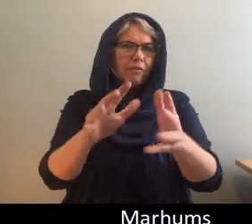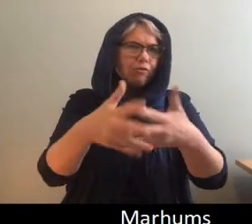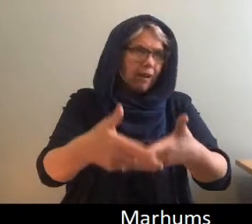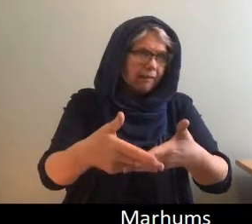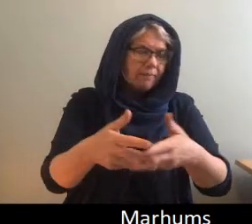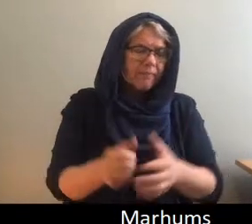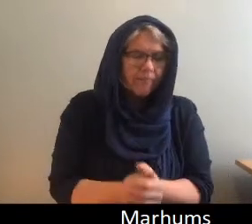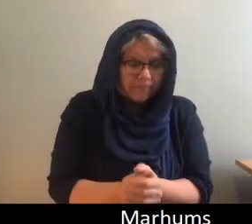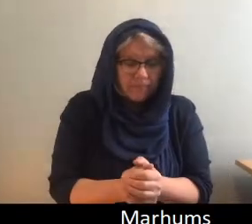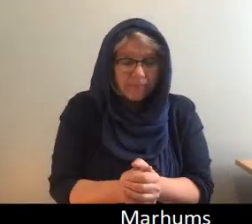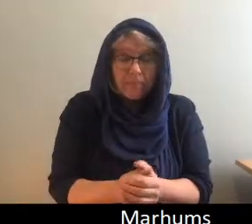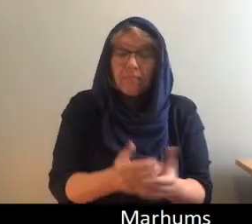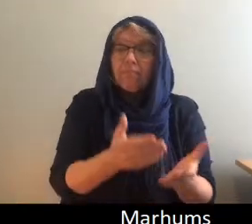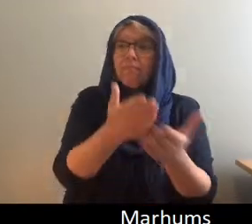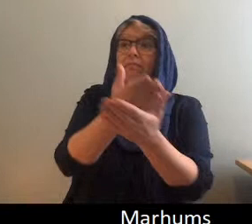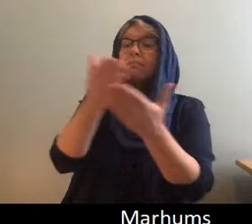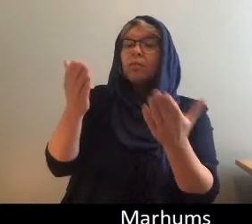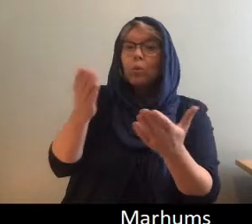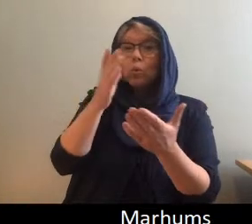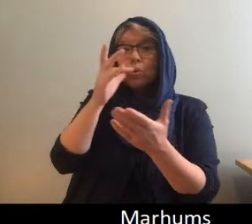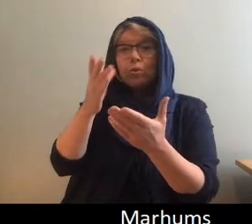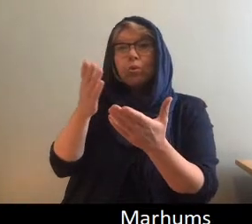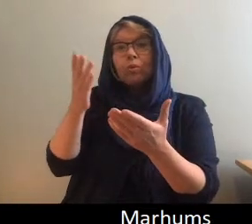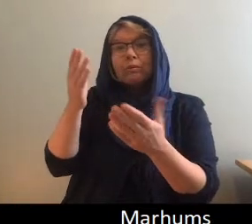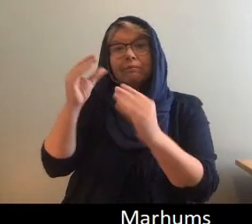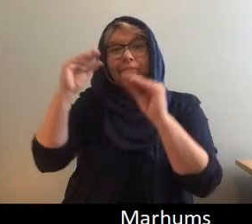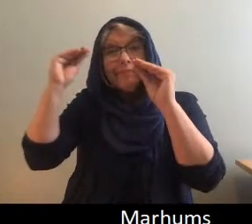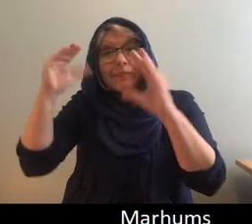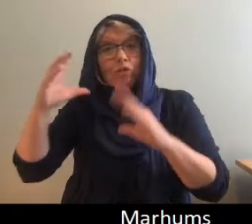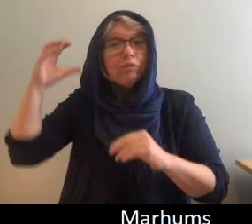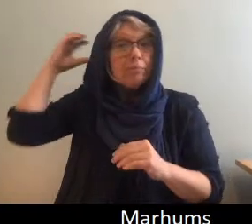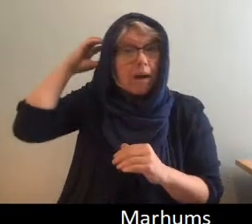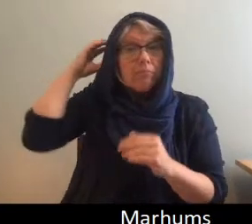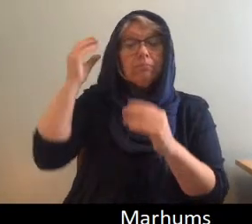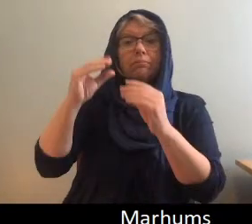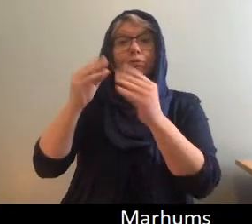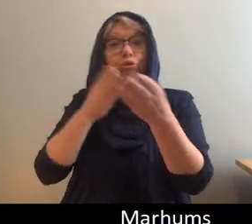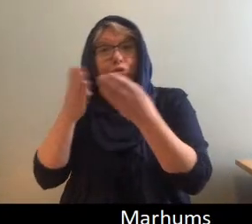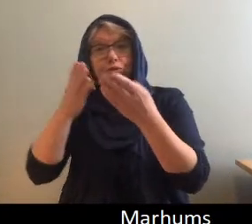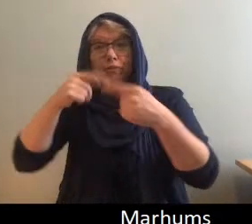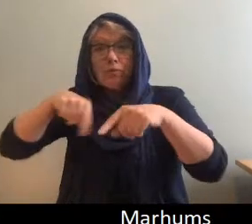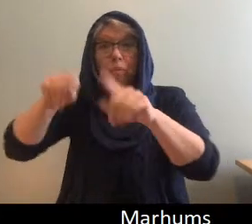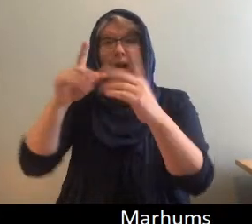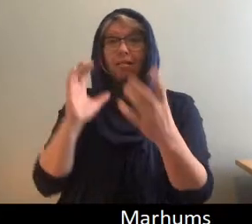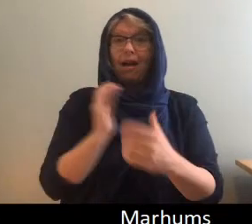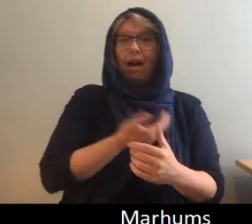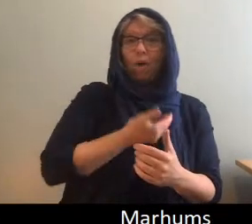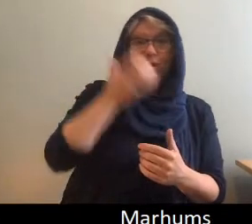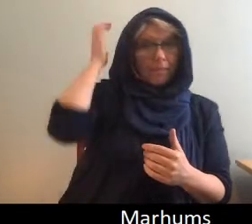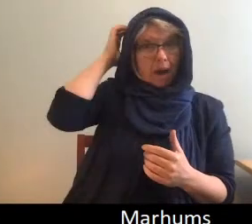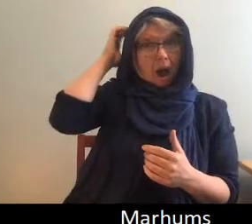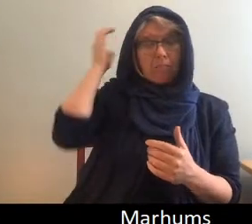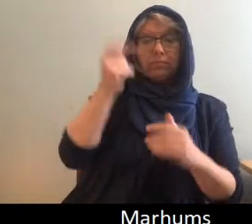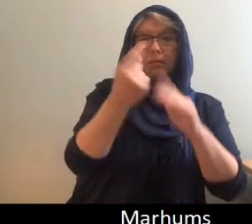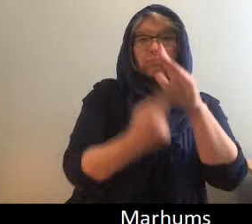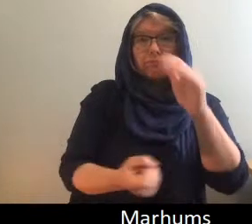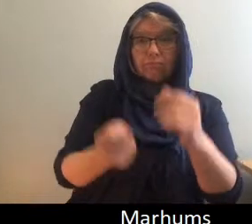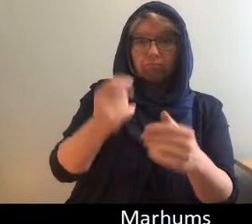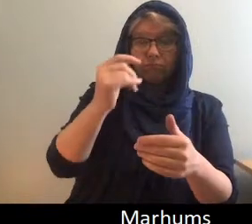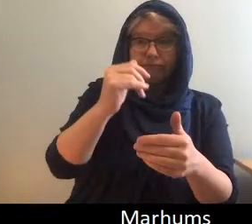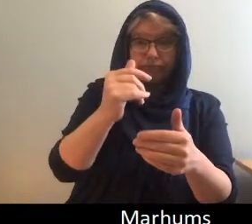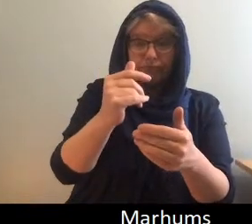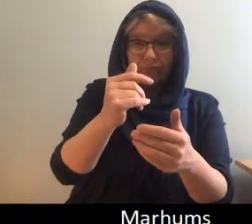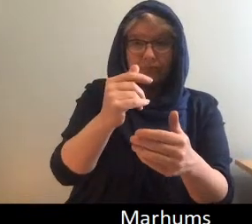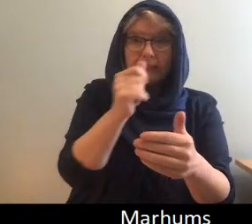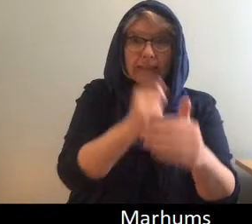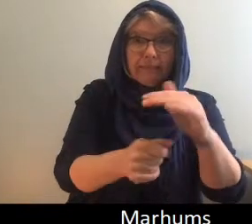are ready for the imam. We are genuinely ready for the imam, inshallah, and that we will be amongst the helpers and the ansar of the imam, and that we will see